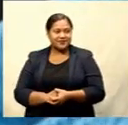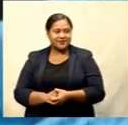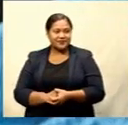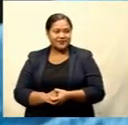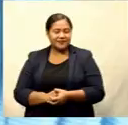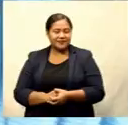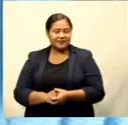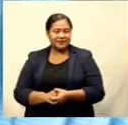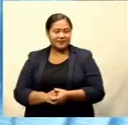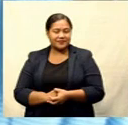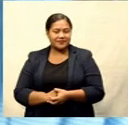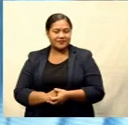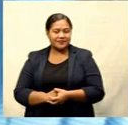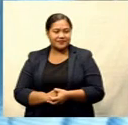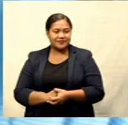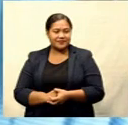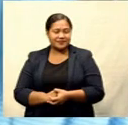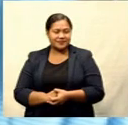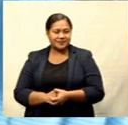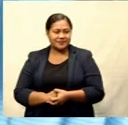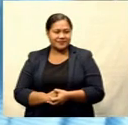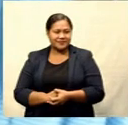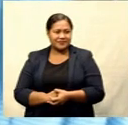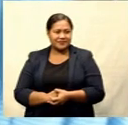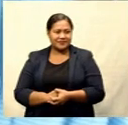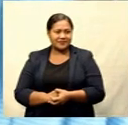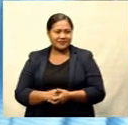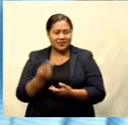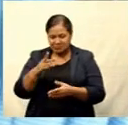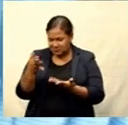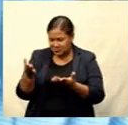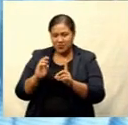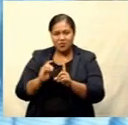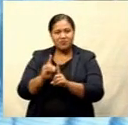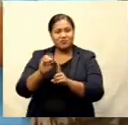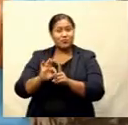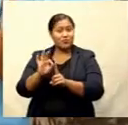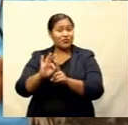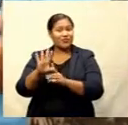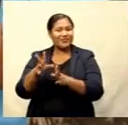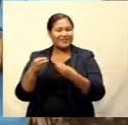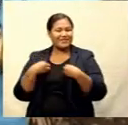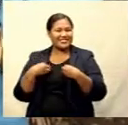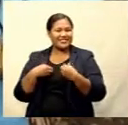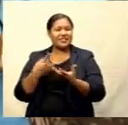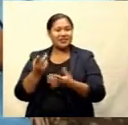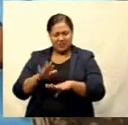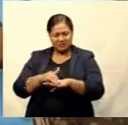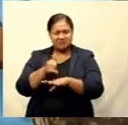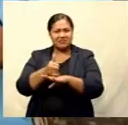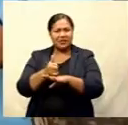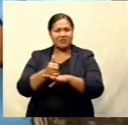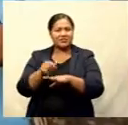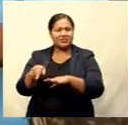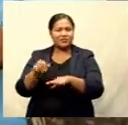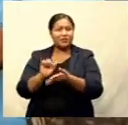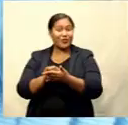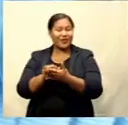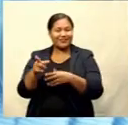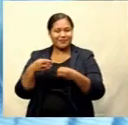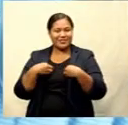for their, to improve their business or to stabilize their business